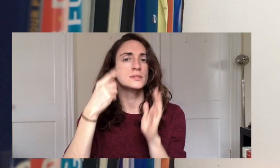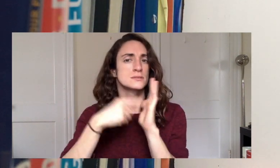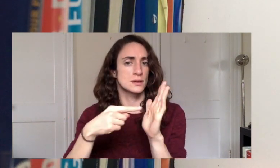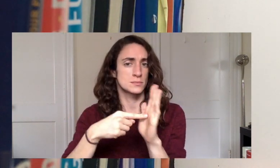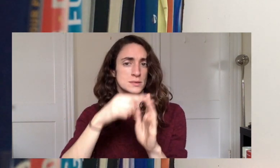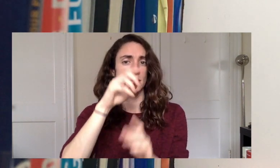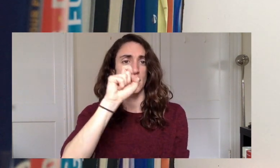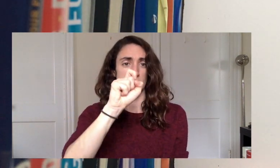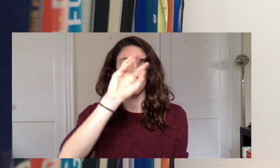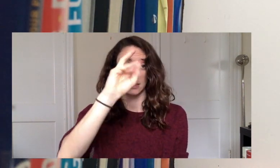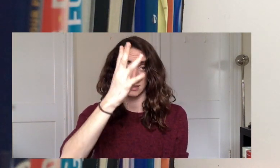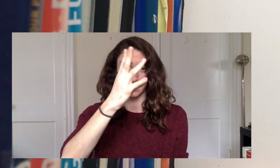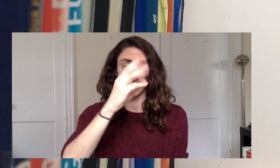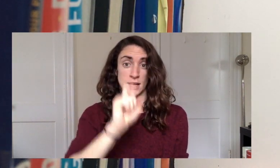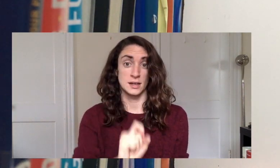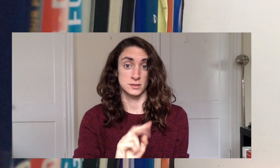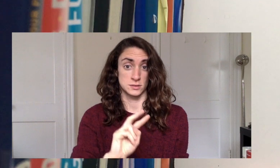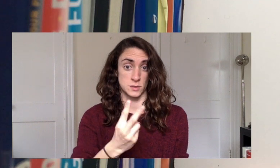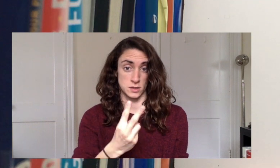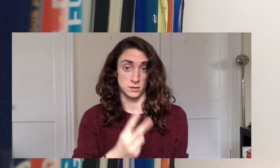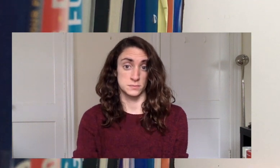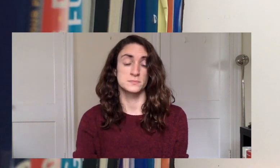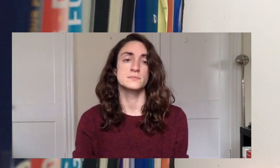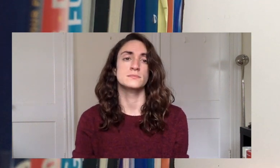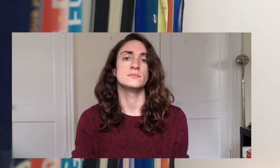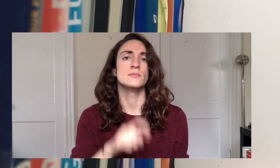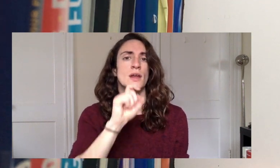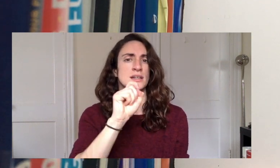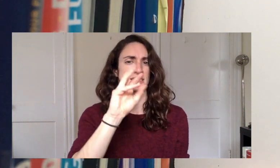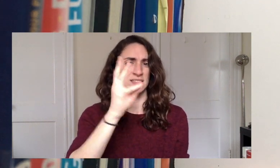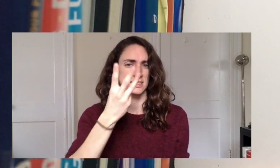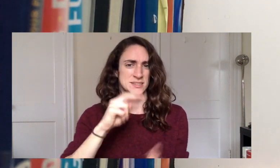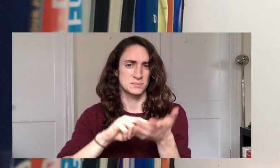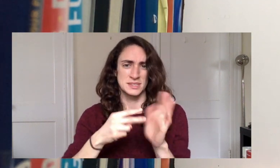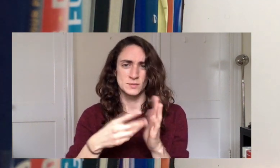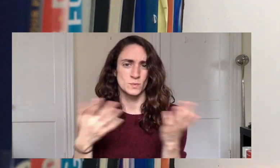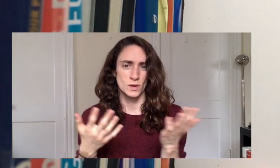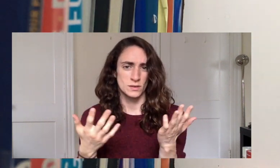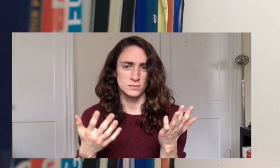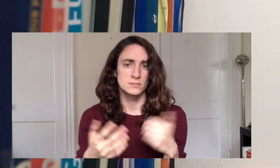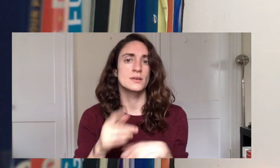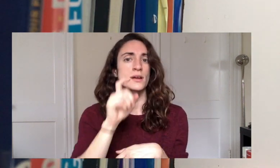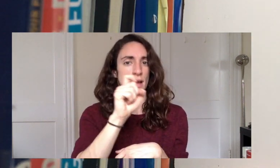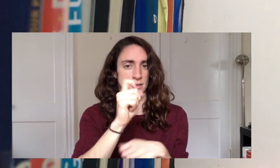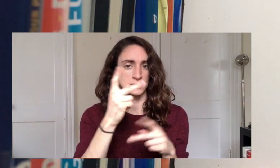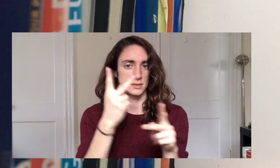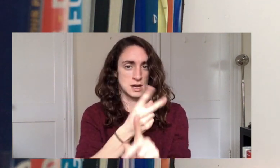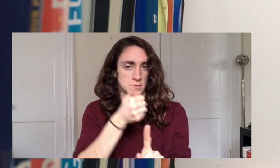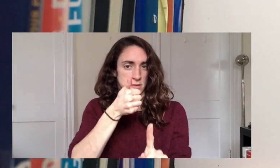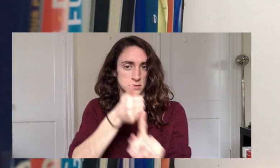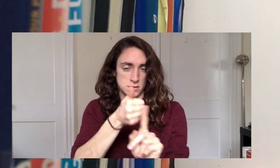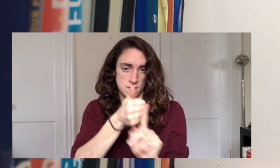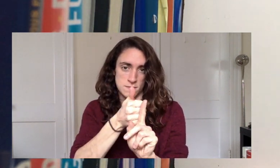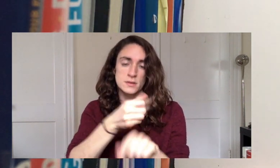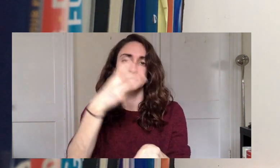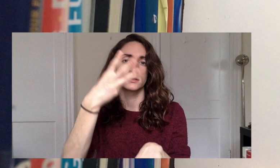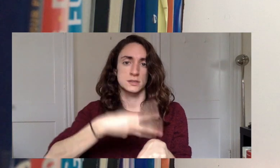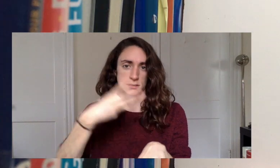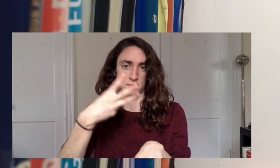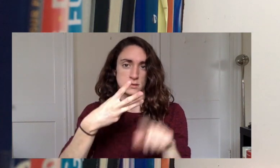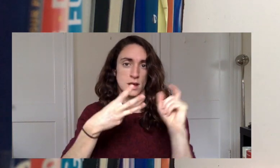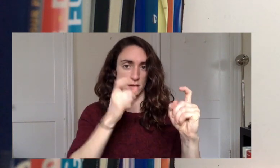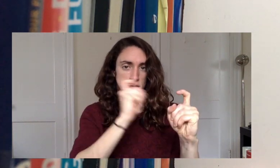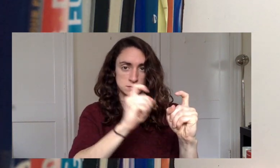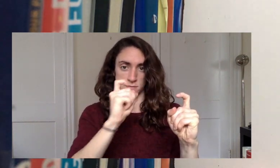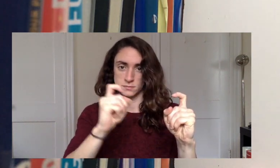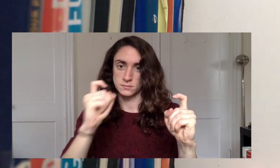this problem x to the 6th over x squared. Well, x to the 6th means x times itself 6 times. And similarly, x squared is